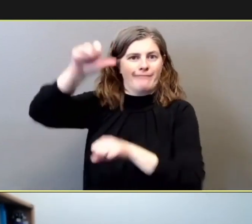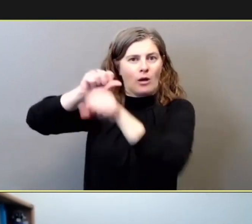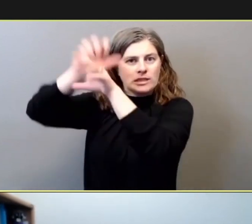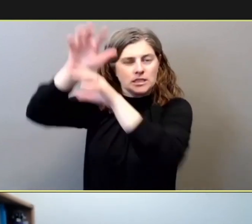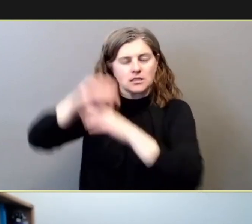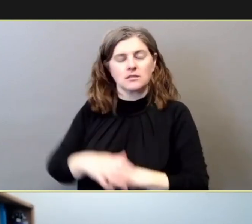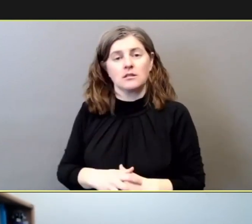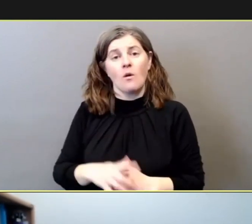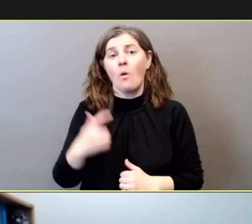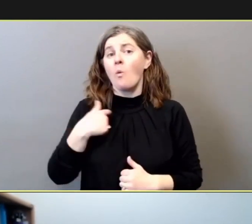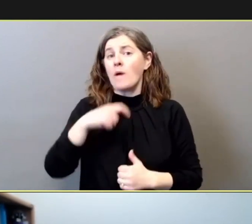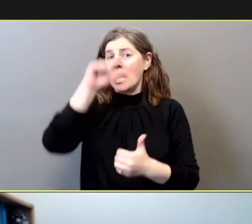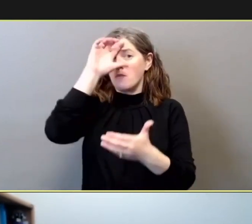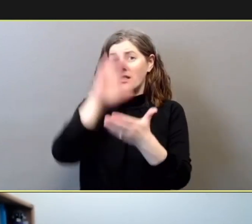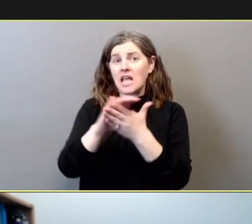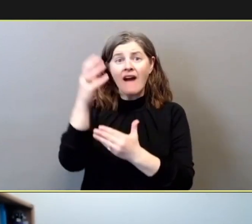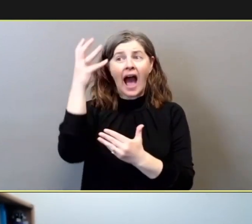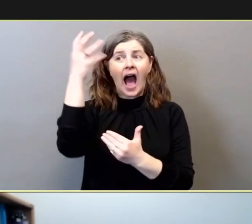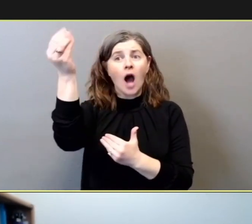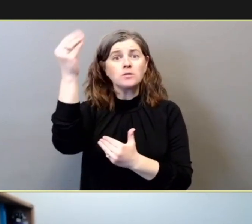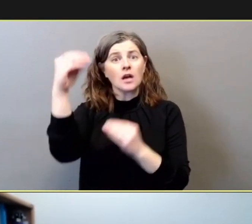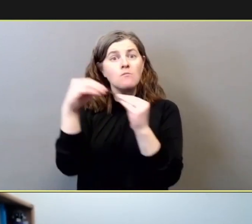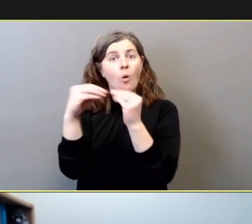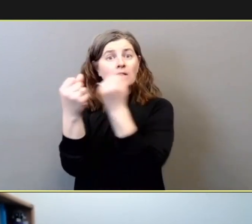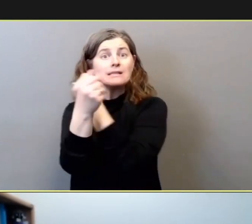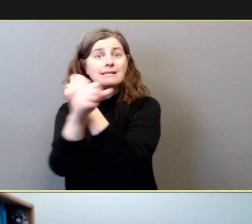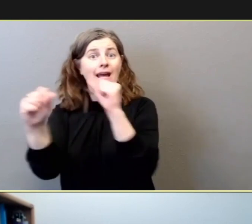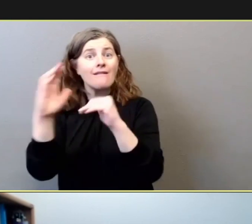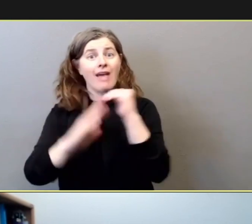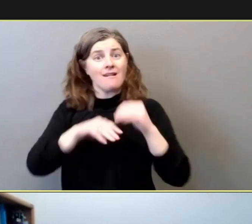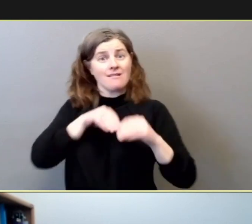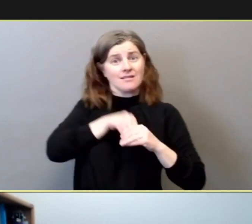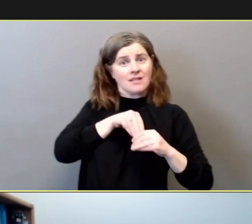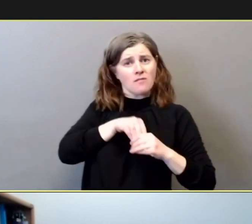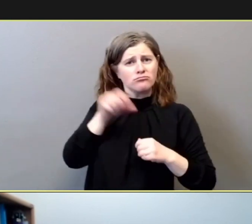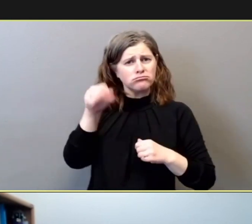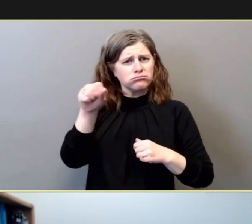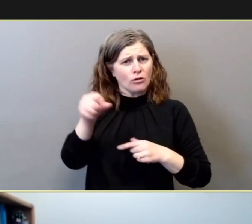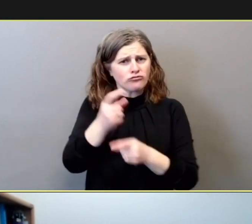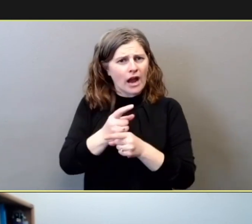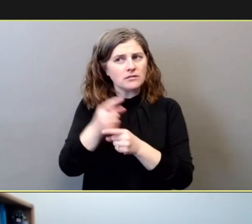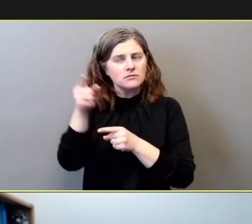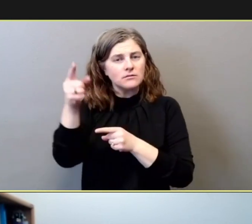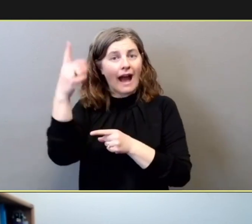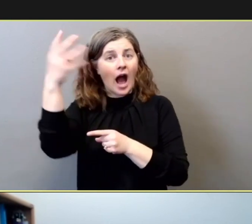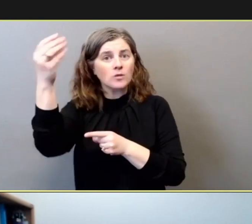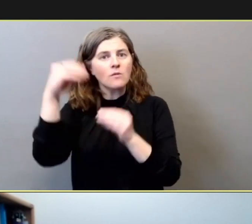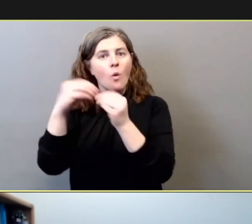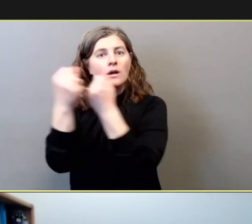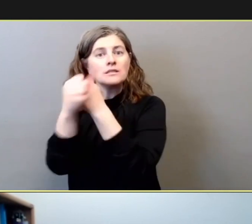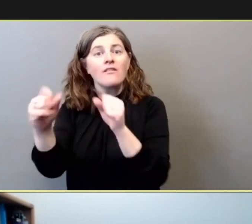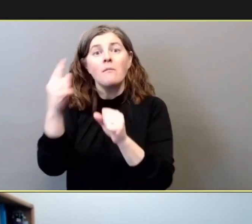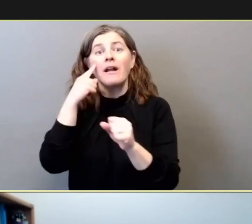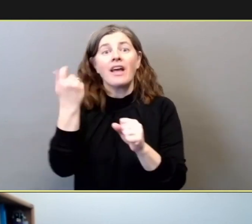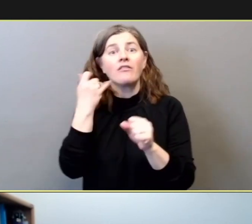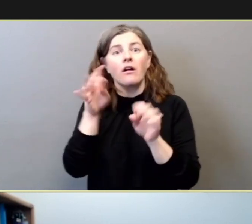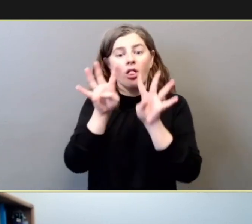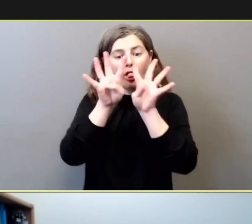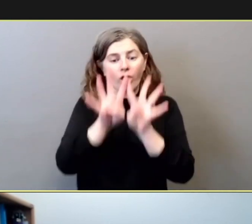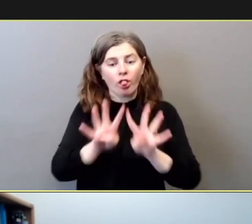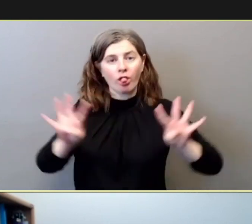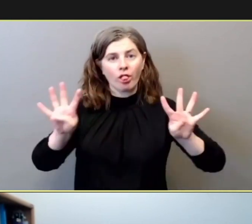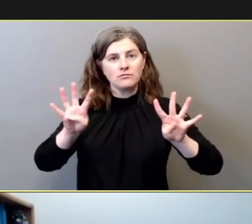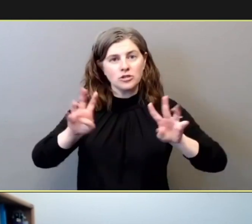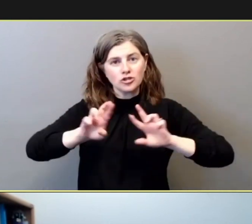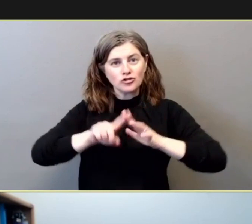we do believe that the outdoors is safer than the indoors, and so you're correct about that. But a bunch of people lined up at a starting line